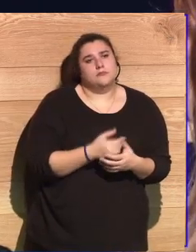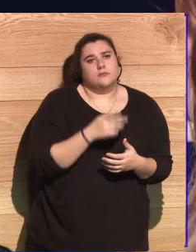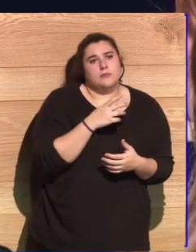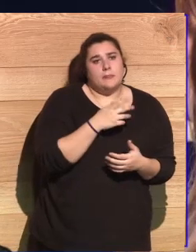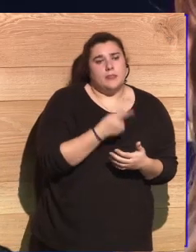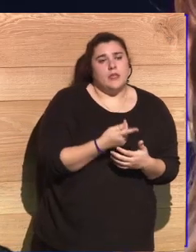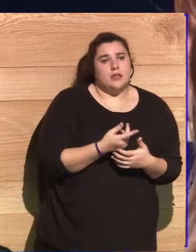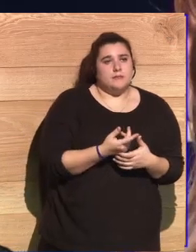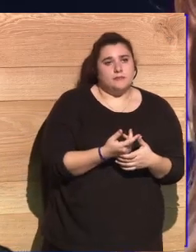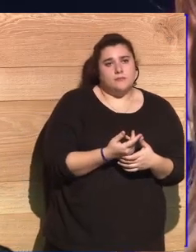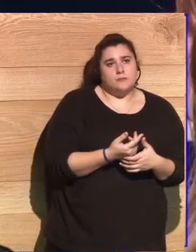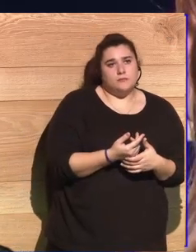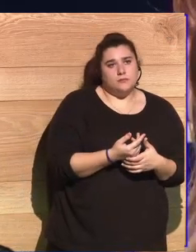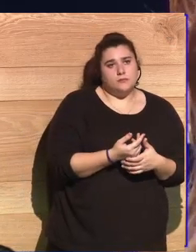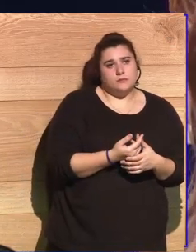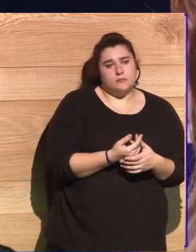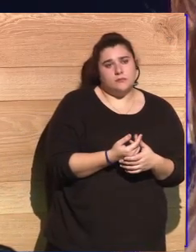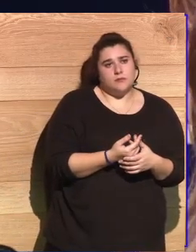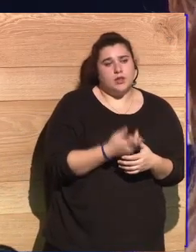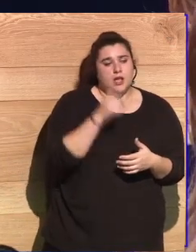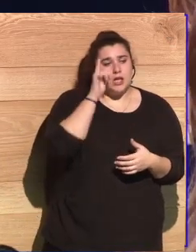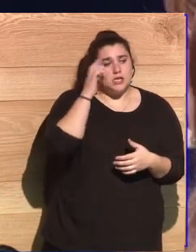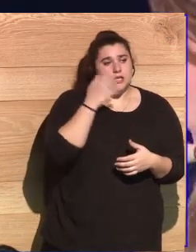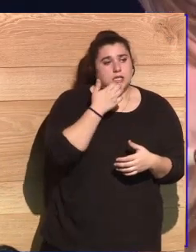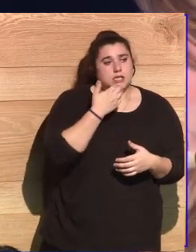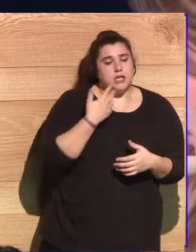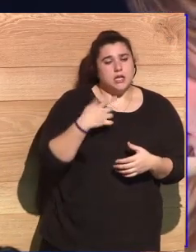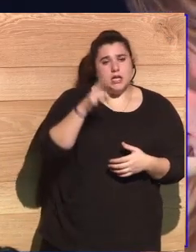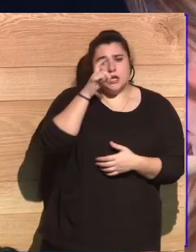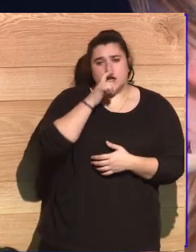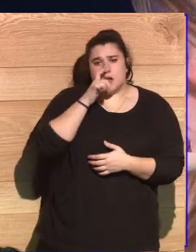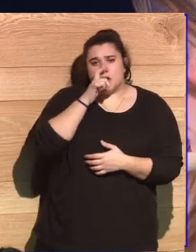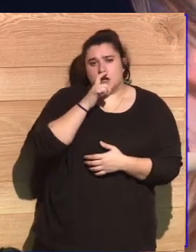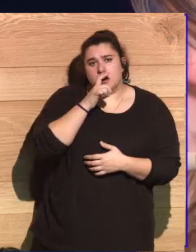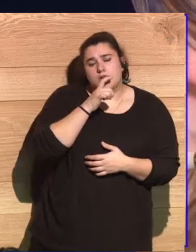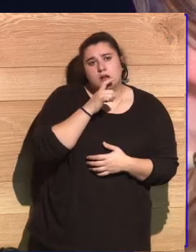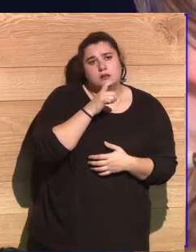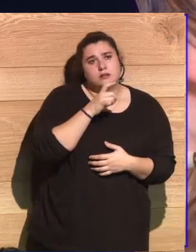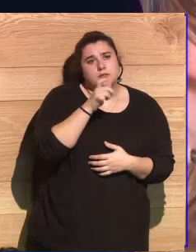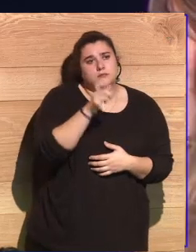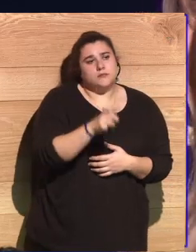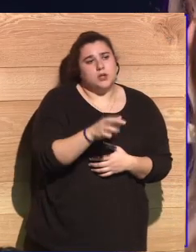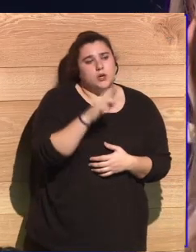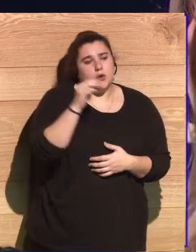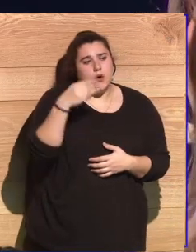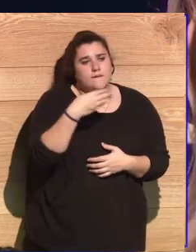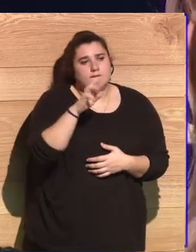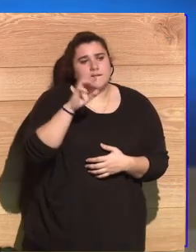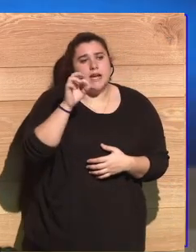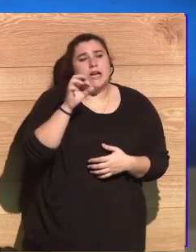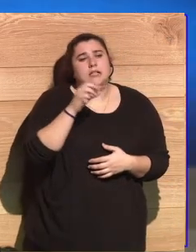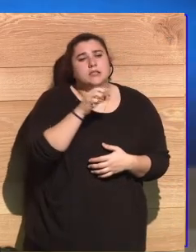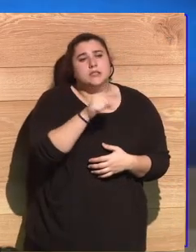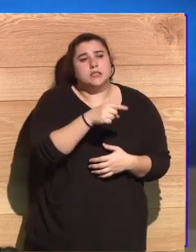mobile home where Richard Brodigan, I don't know if any of you remember him from the 60s, but he lived there for a time and he was a favorite of mine, so I